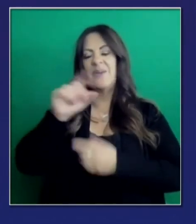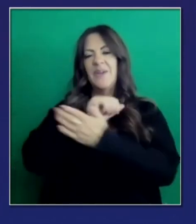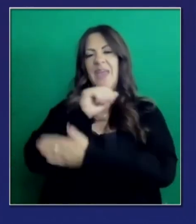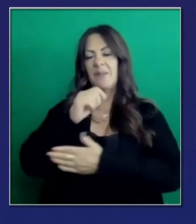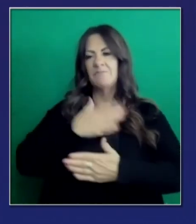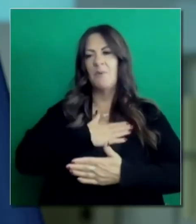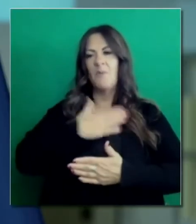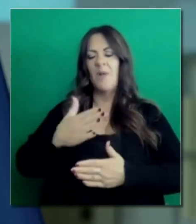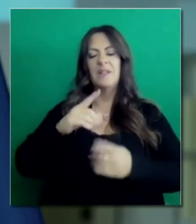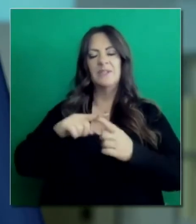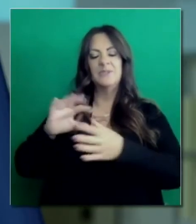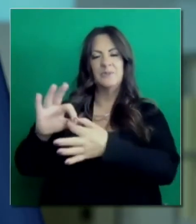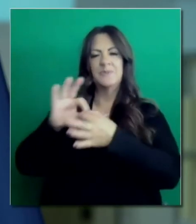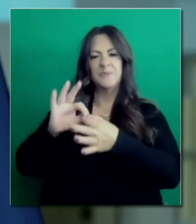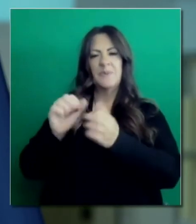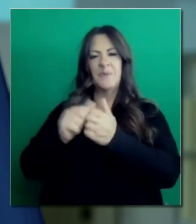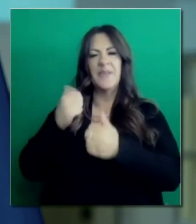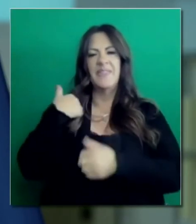this pilot.